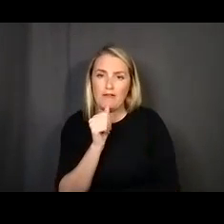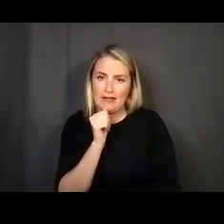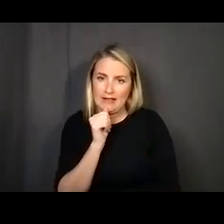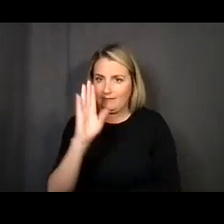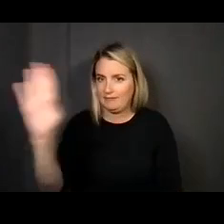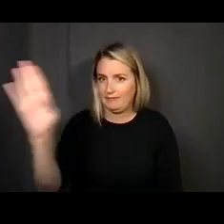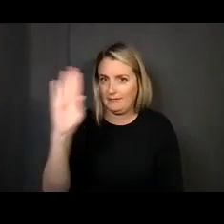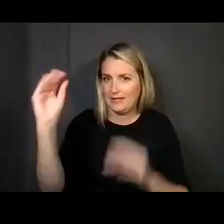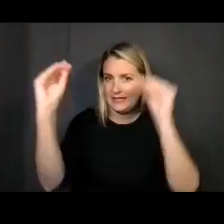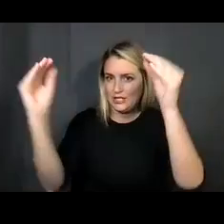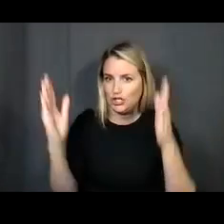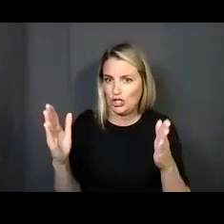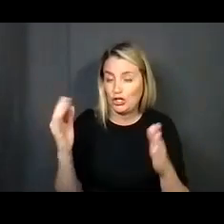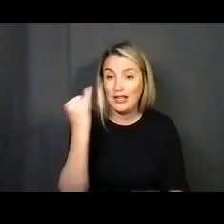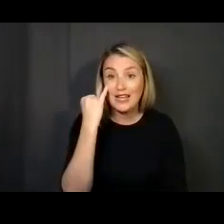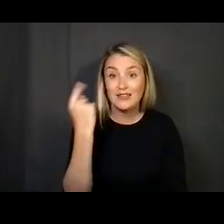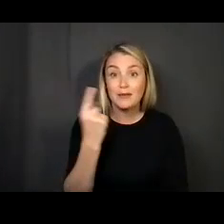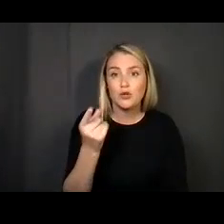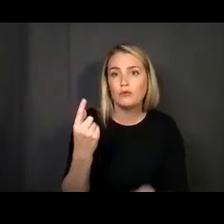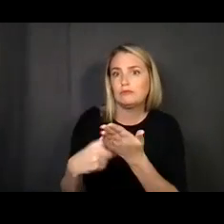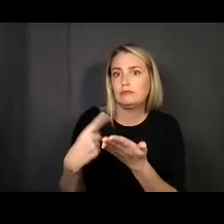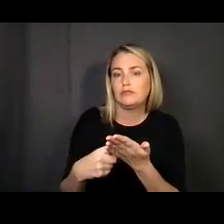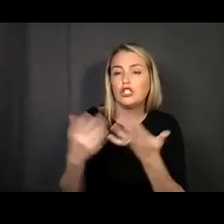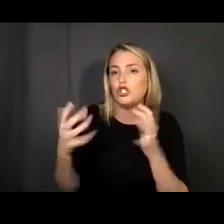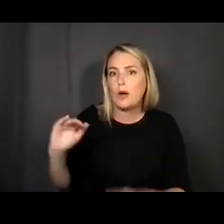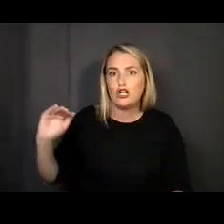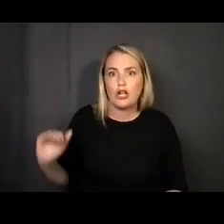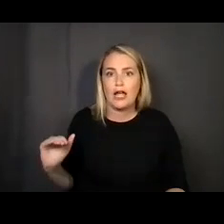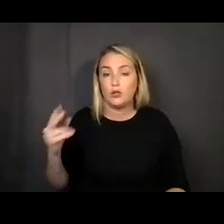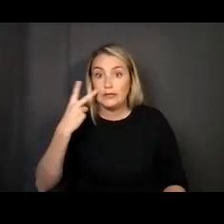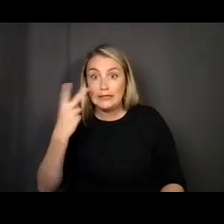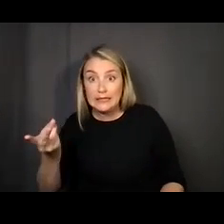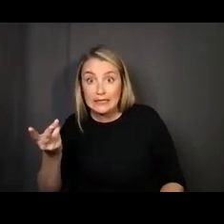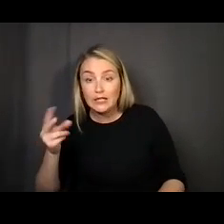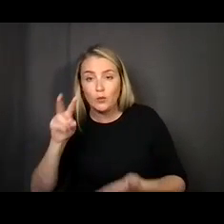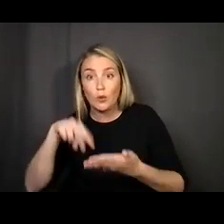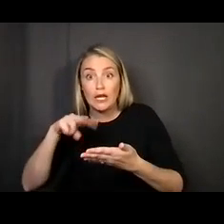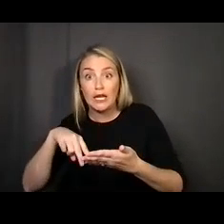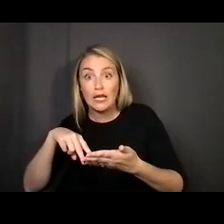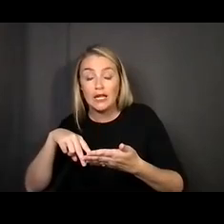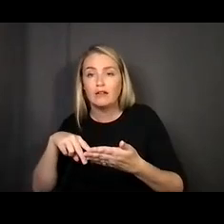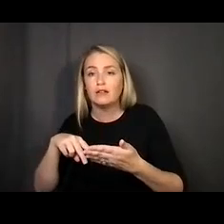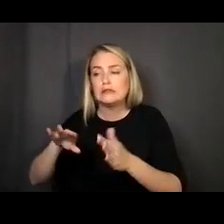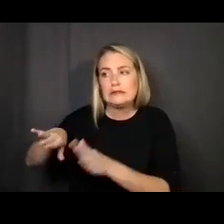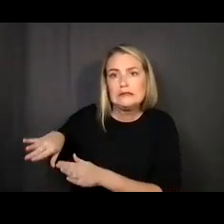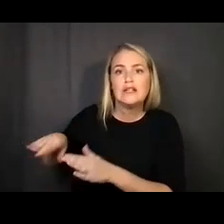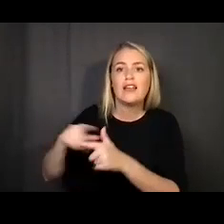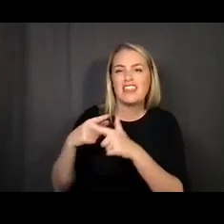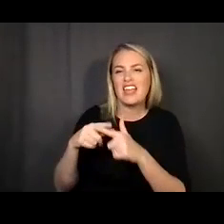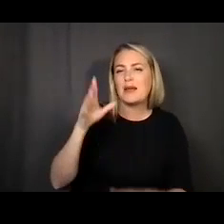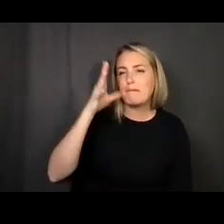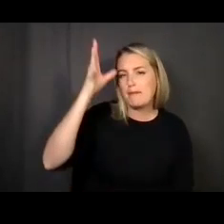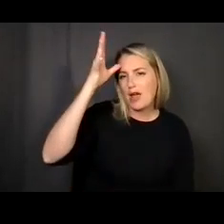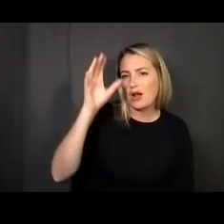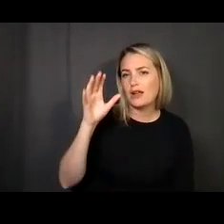the teacher. So if there's something that Esto you es want to porque discuss that desde you su don't want your aplicación de child observador la to be reading comunicación all con the el details, maestro se then mantiene you'll privada use the solamente parent entre or